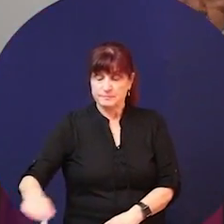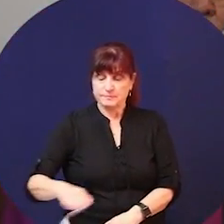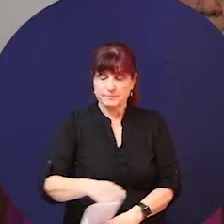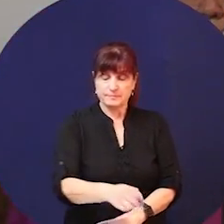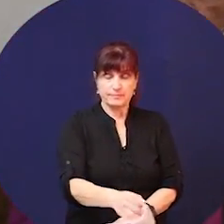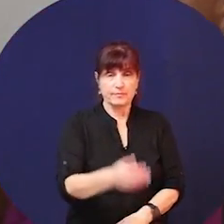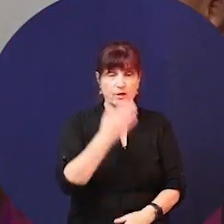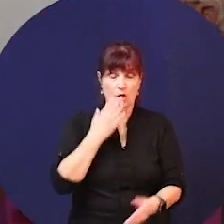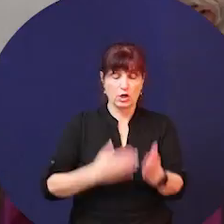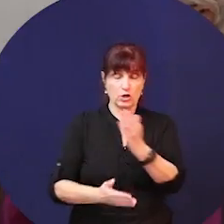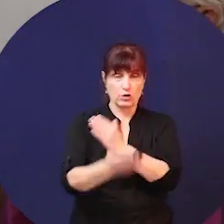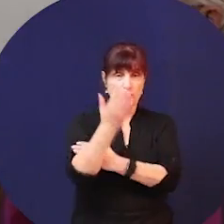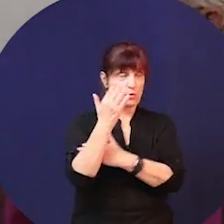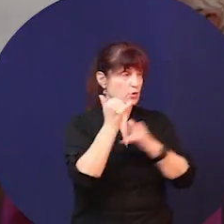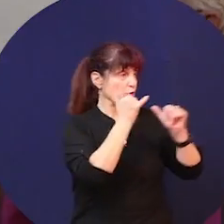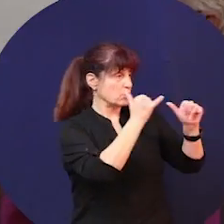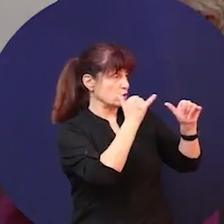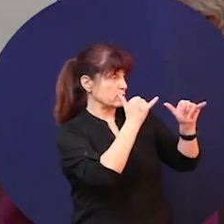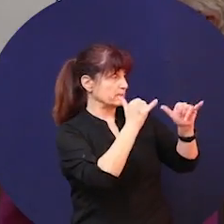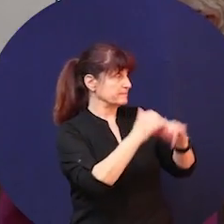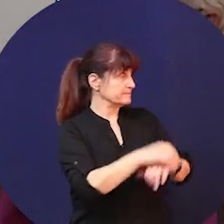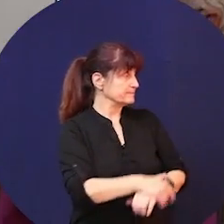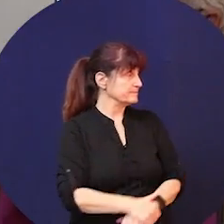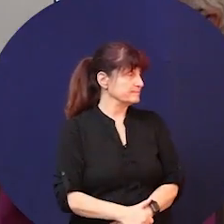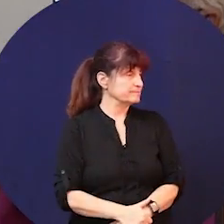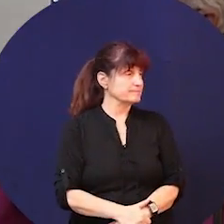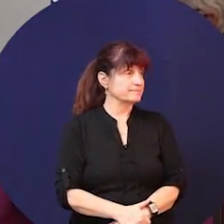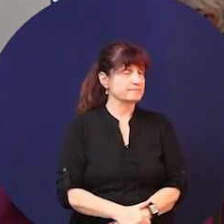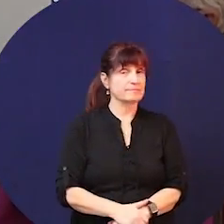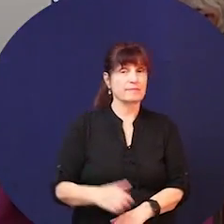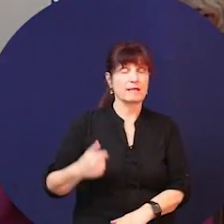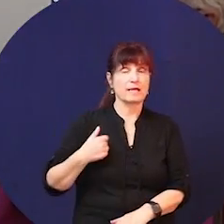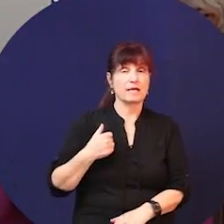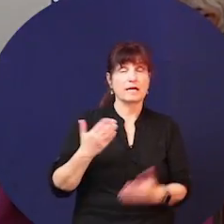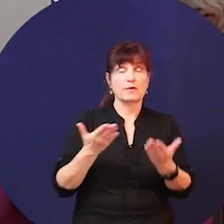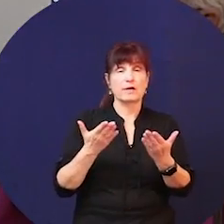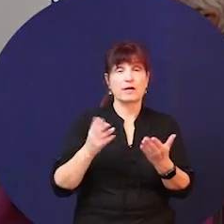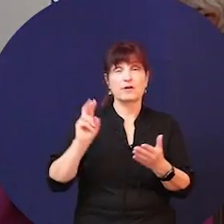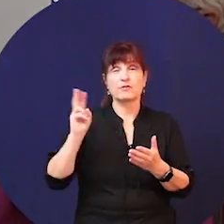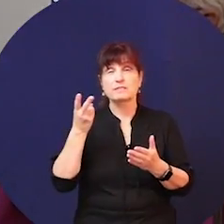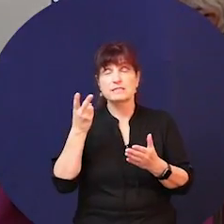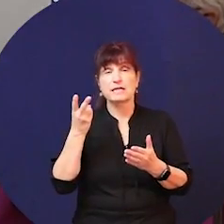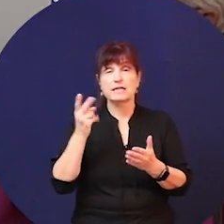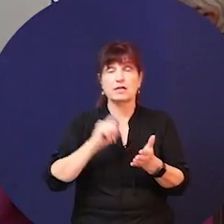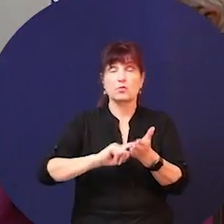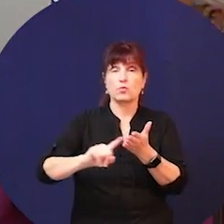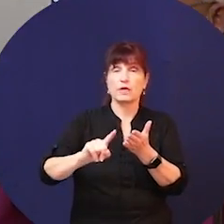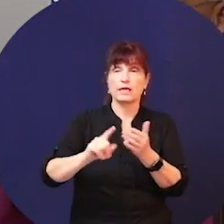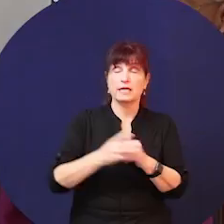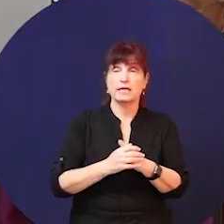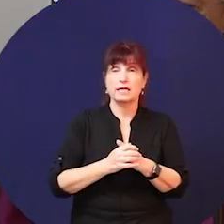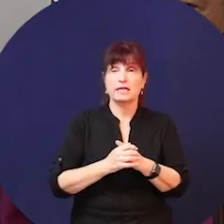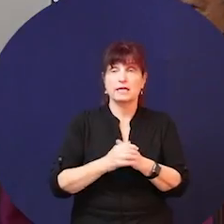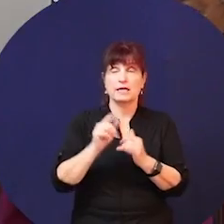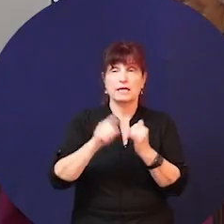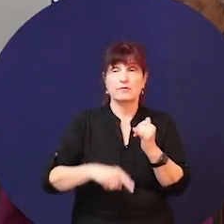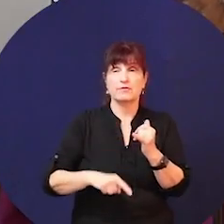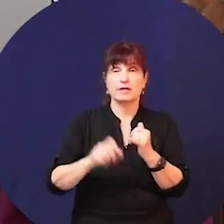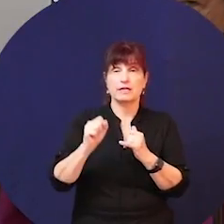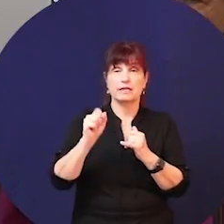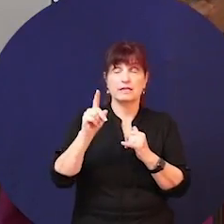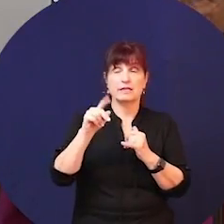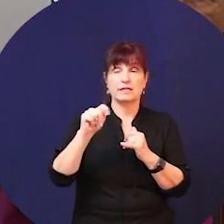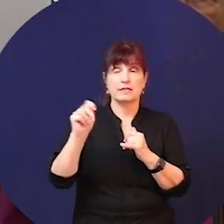Good morning, everyone. Good morning. And here we are now in this second weekend of Advent